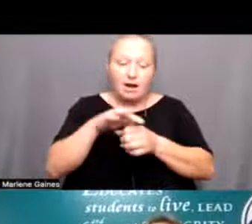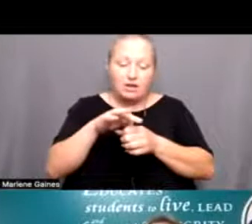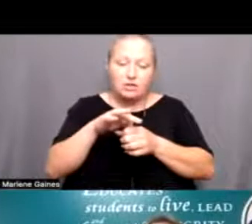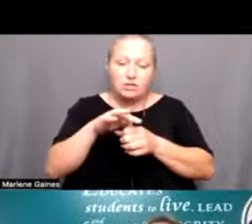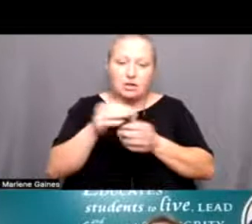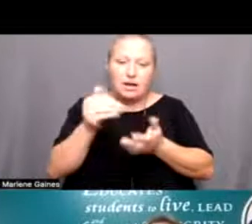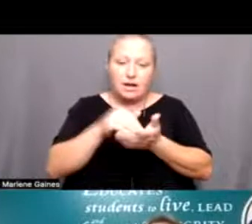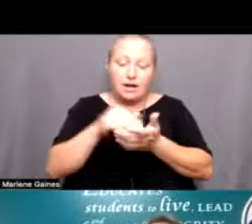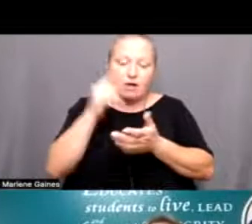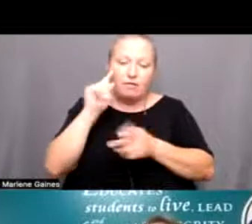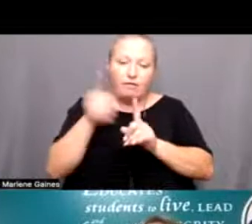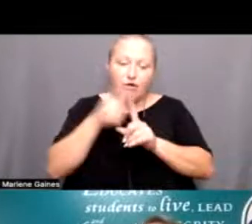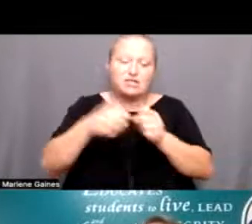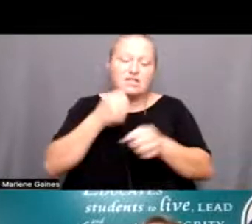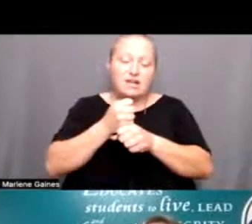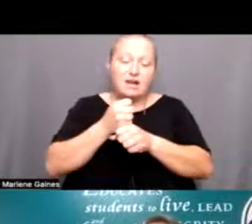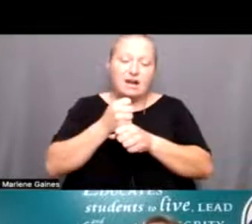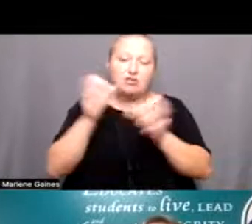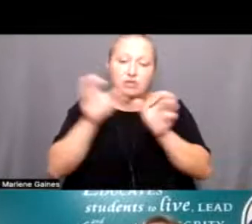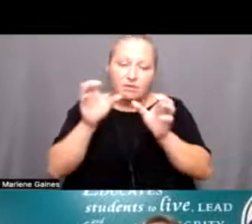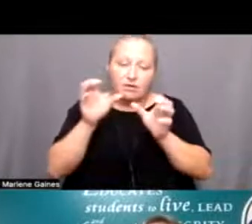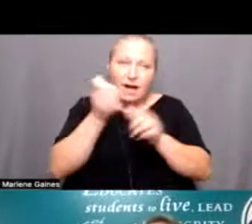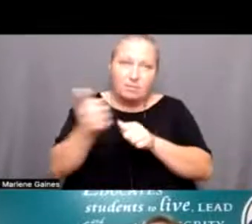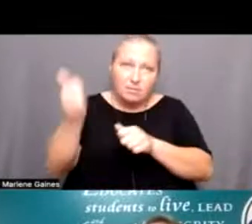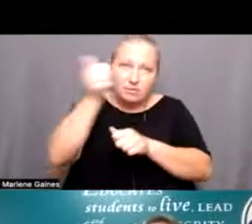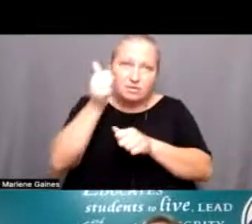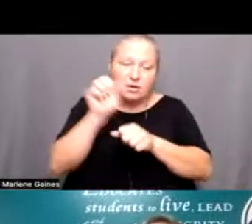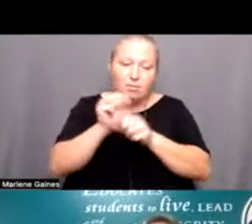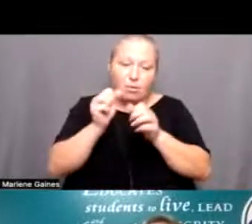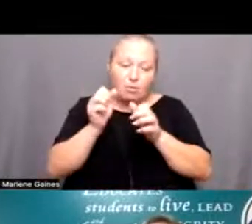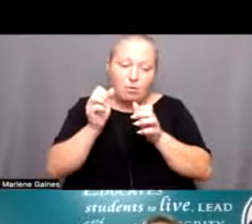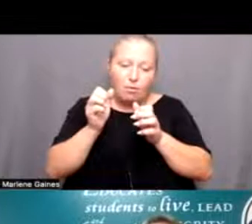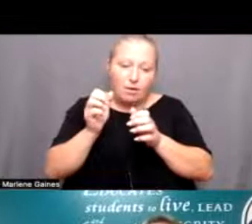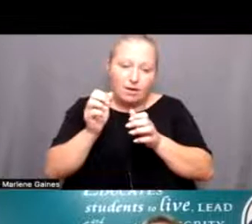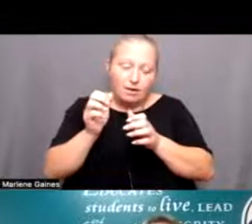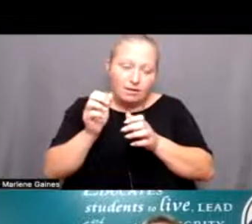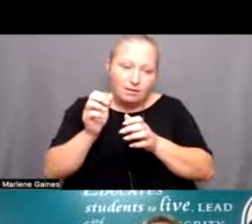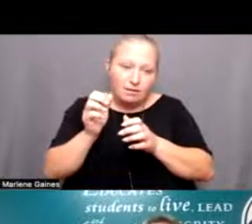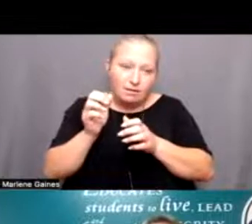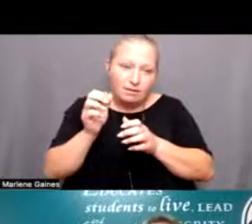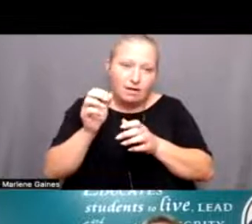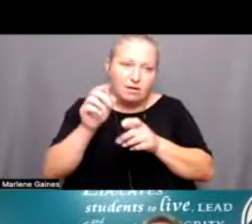first-year probationary certificated administrator employee effective the close of the